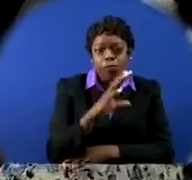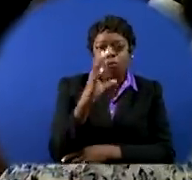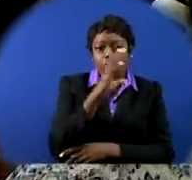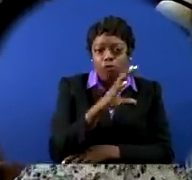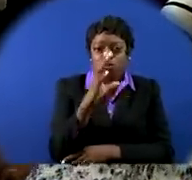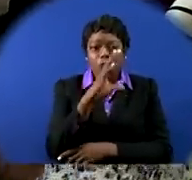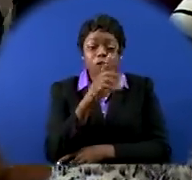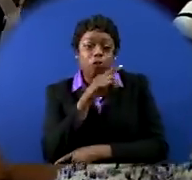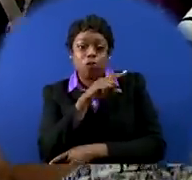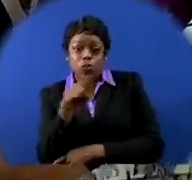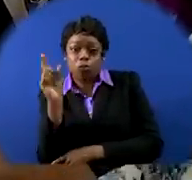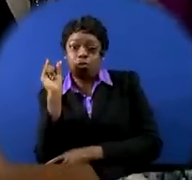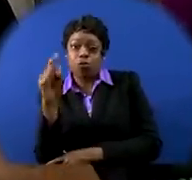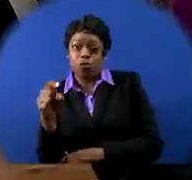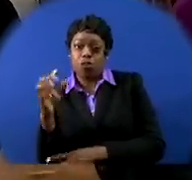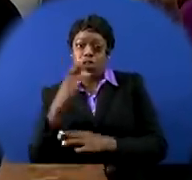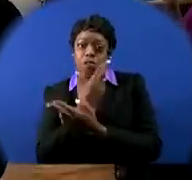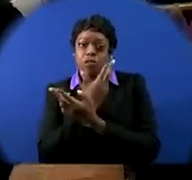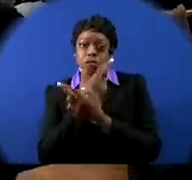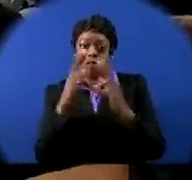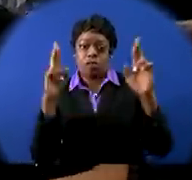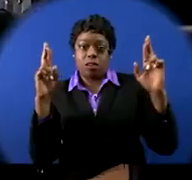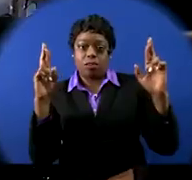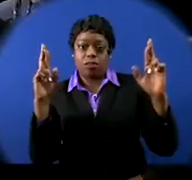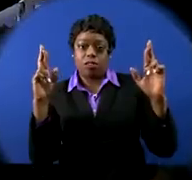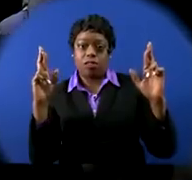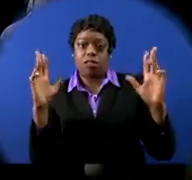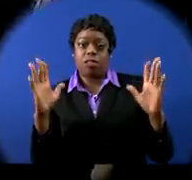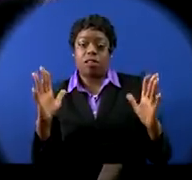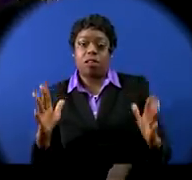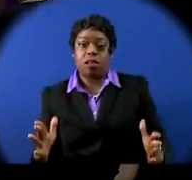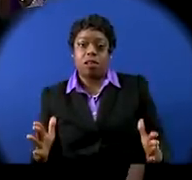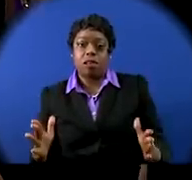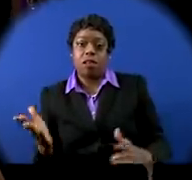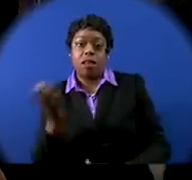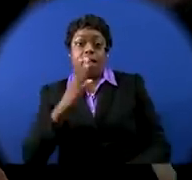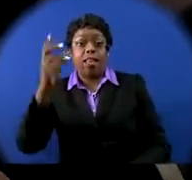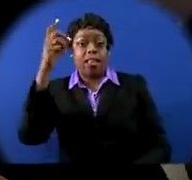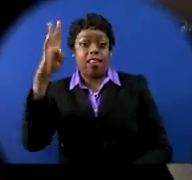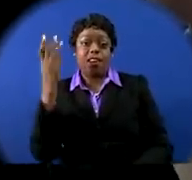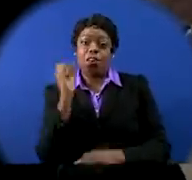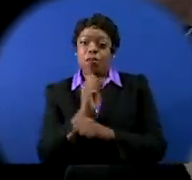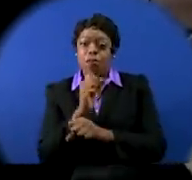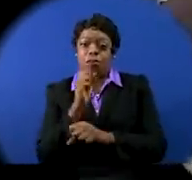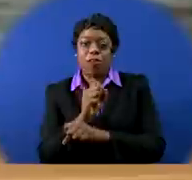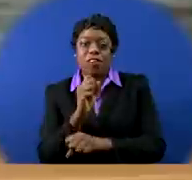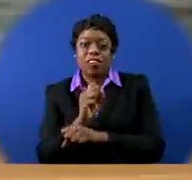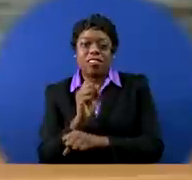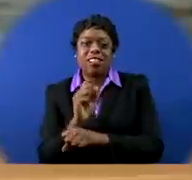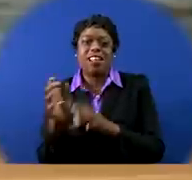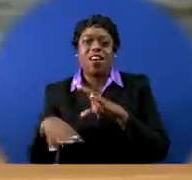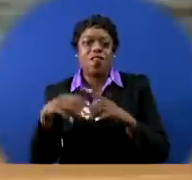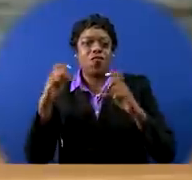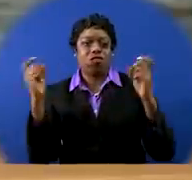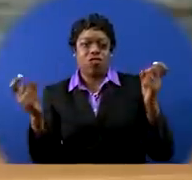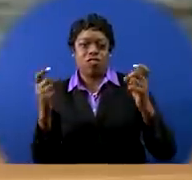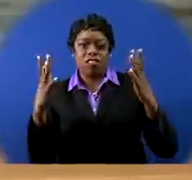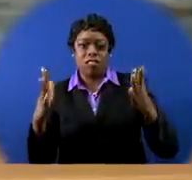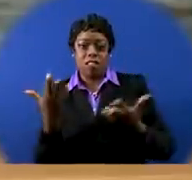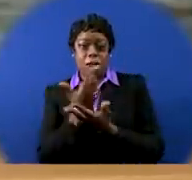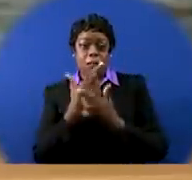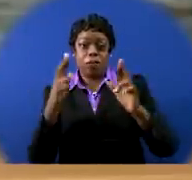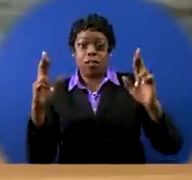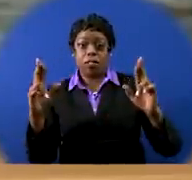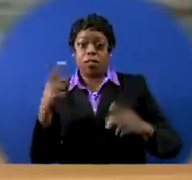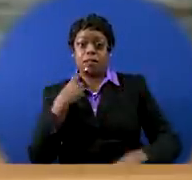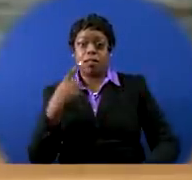because you need redemption. The God who works things out, works it out so that sinners might be redeemed. But I need to tell